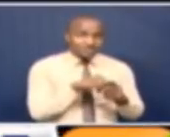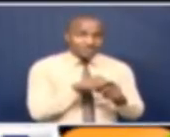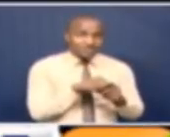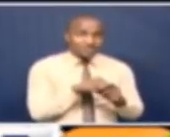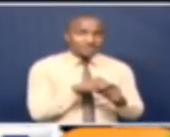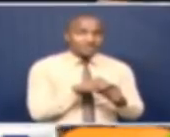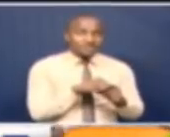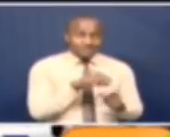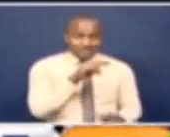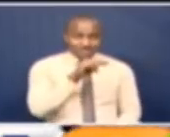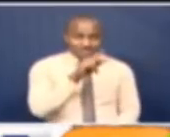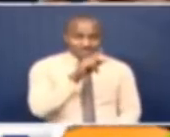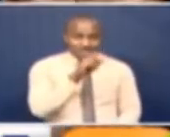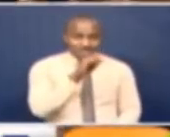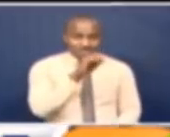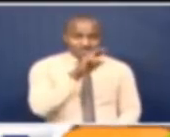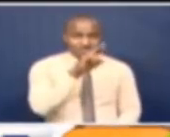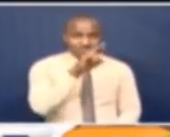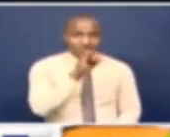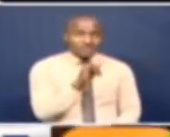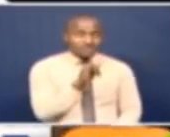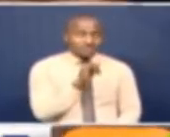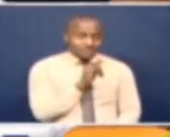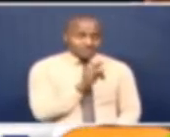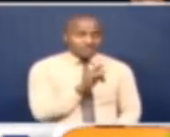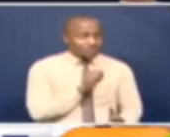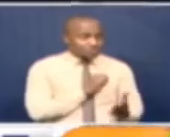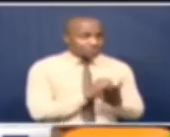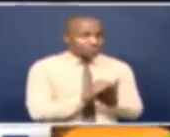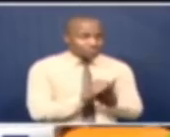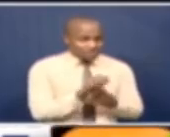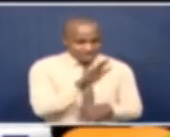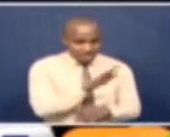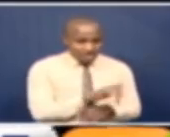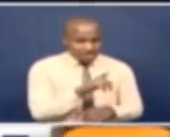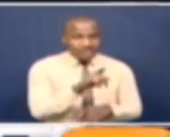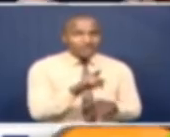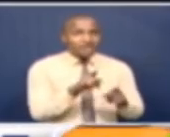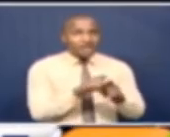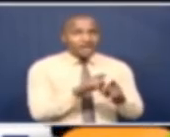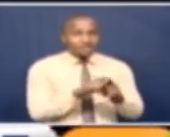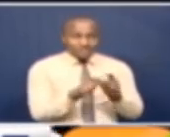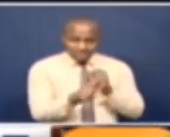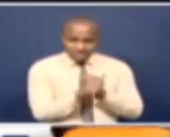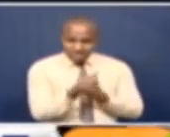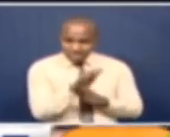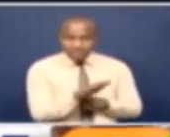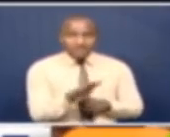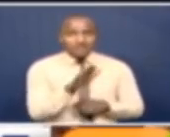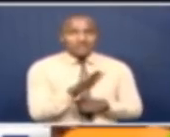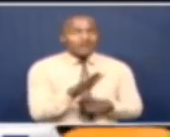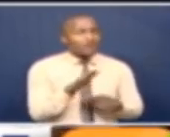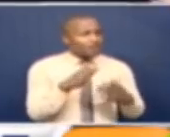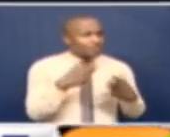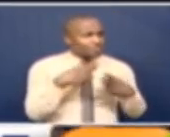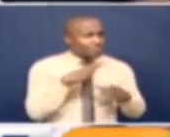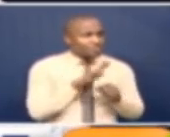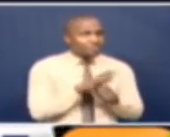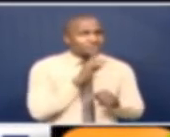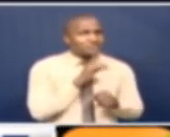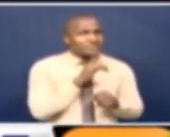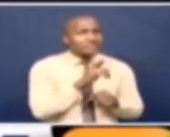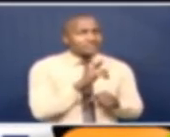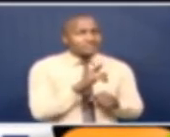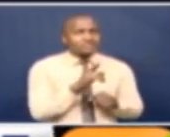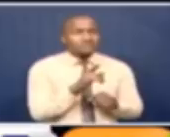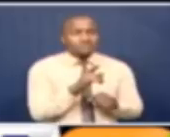Ngaiseri, actually gazetted a particular area as a dangerous zone. During that time, because a lot of people say, why are you saying it's